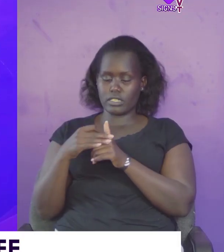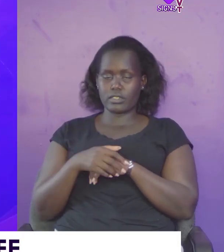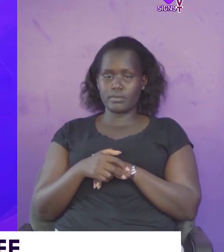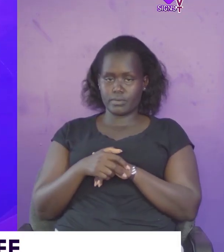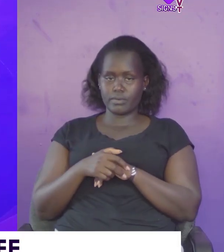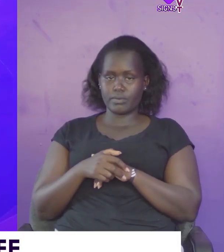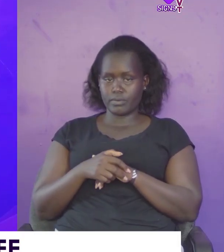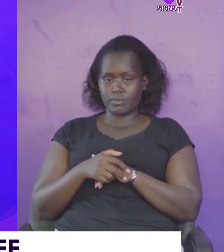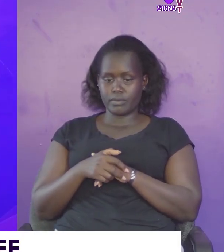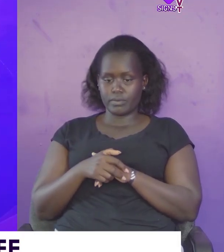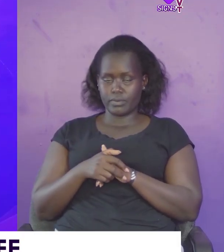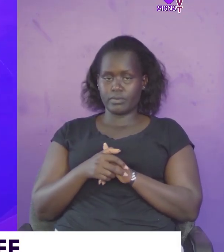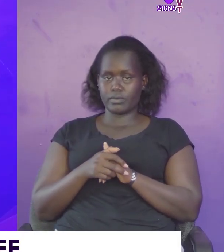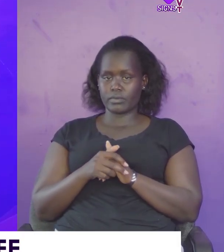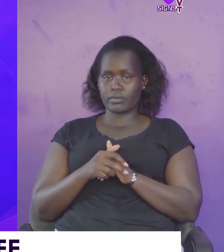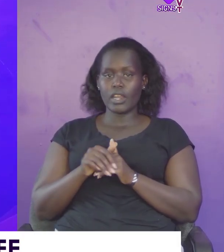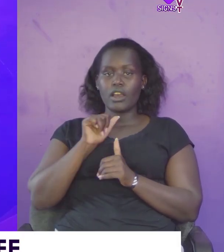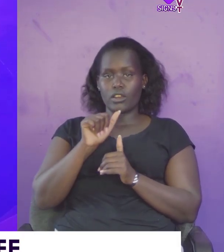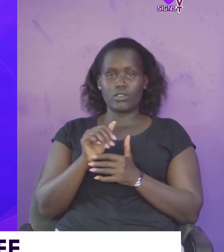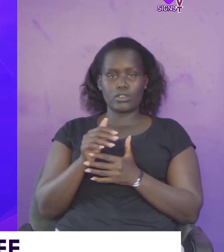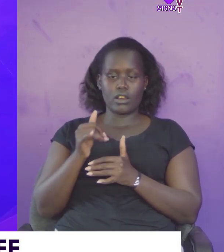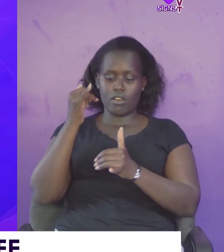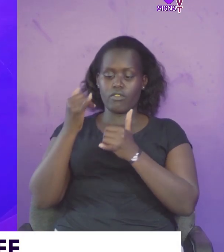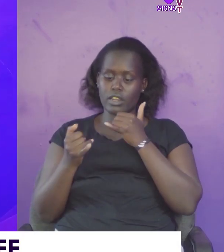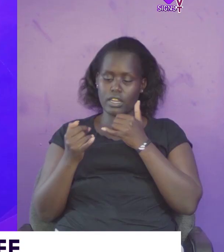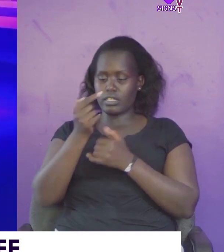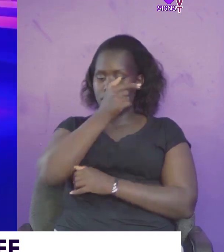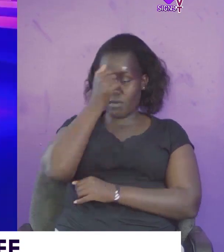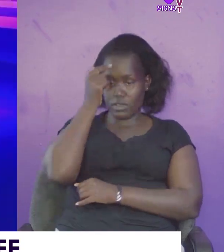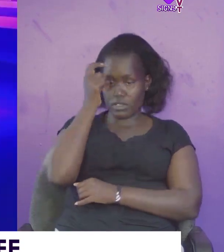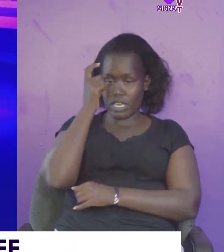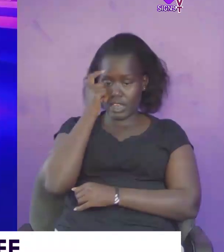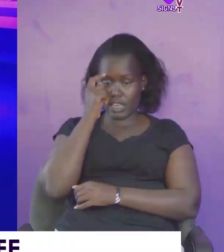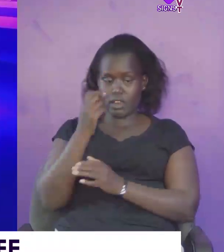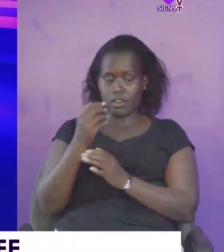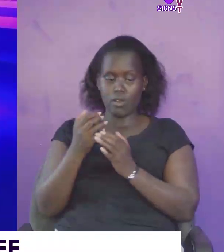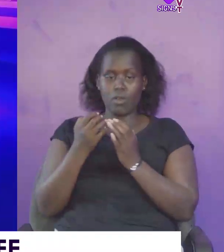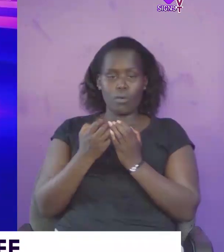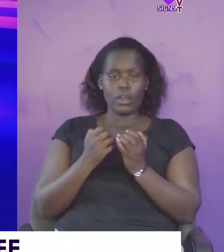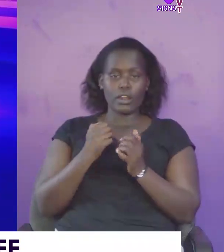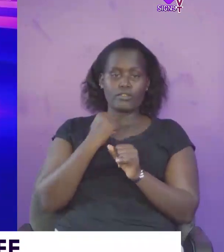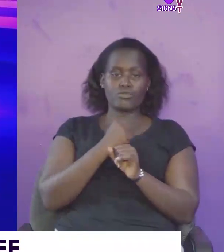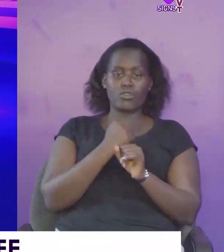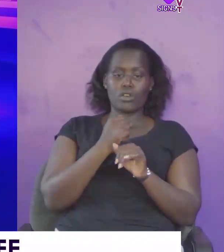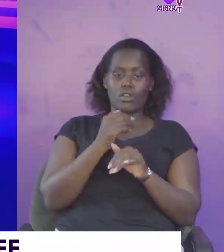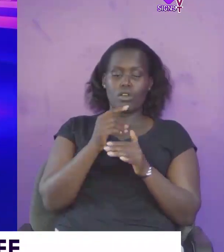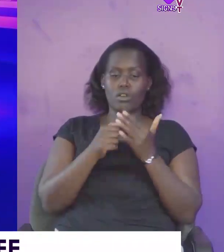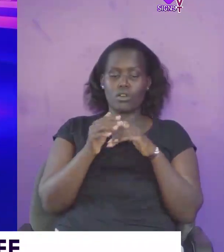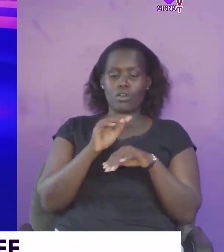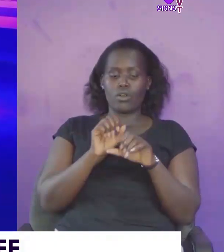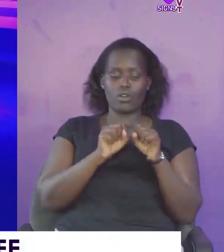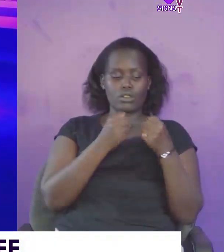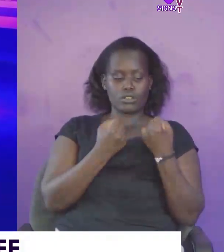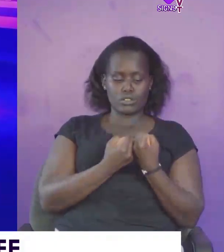adult. it's not a finality, because I think we still need to work on the social fabrics